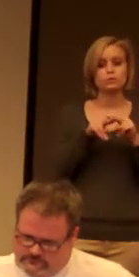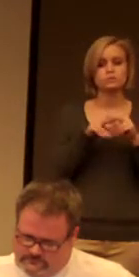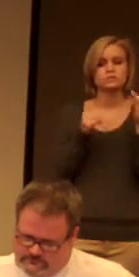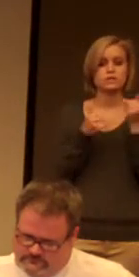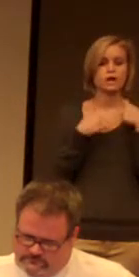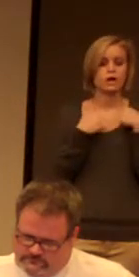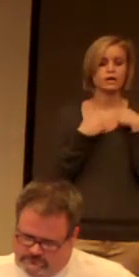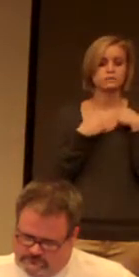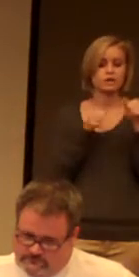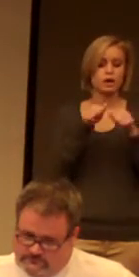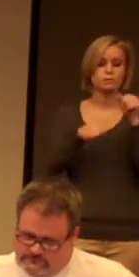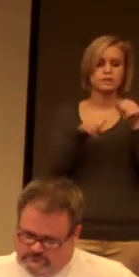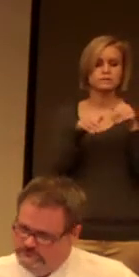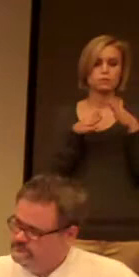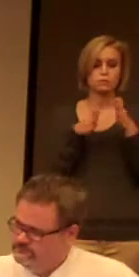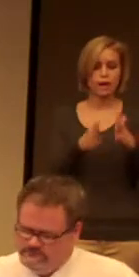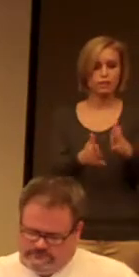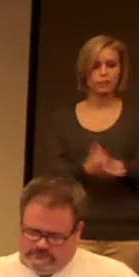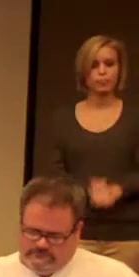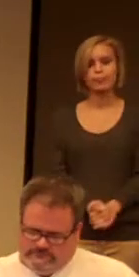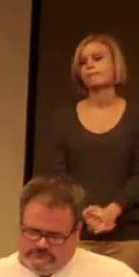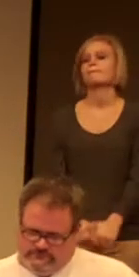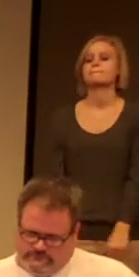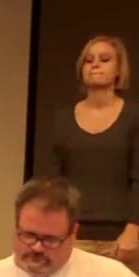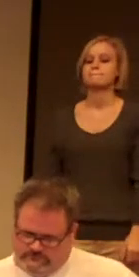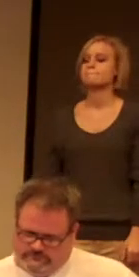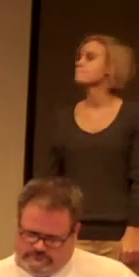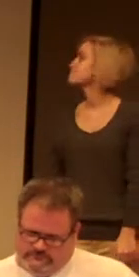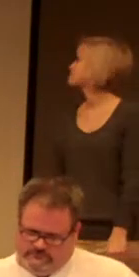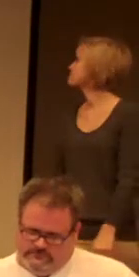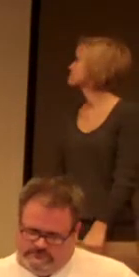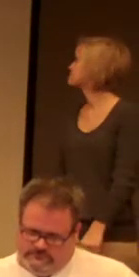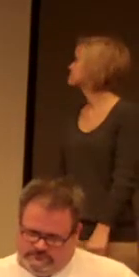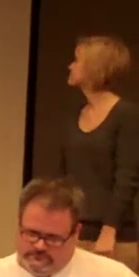path. Okay. You got any more?